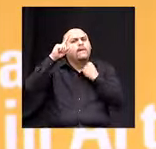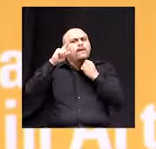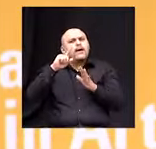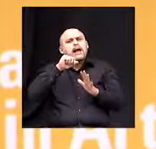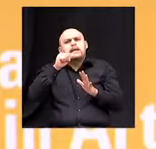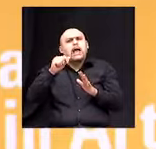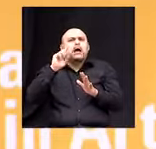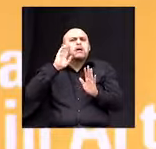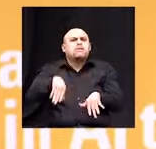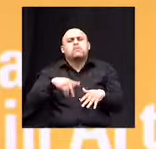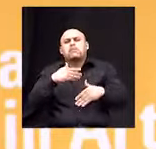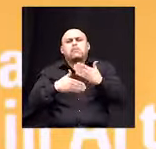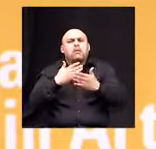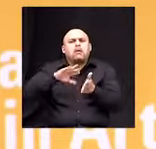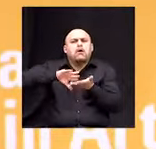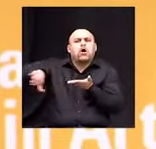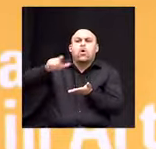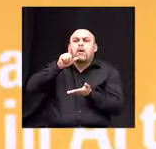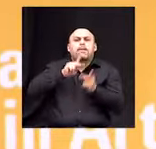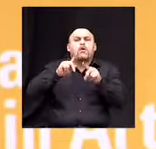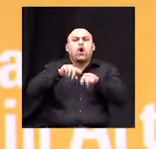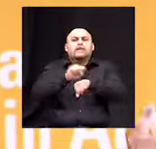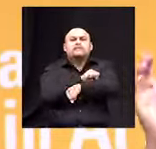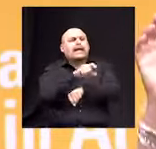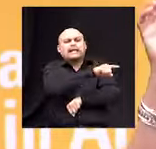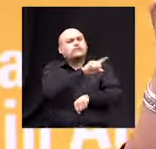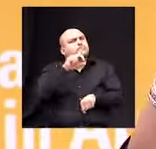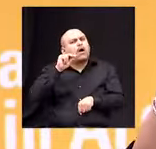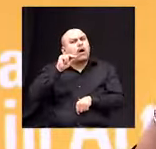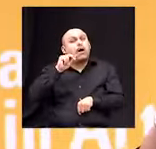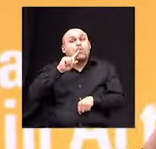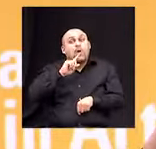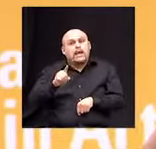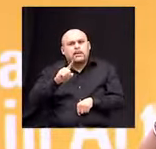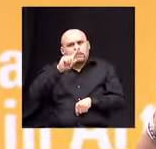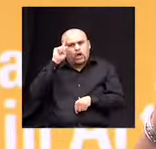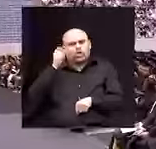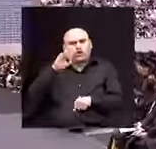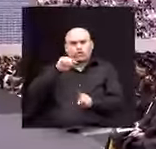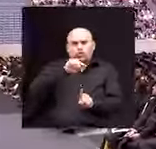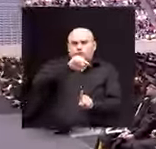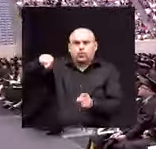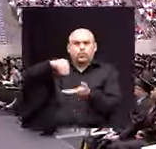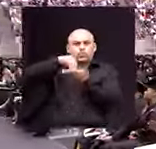not because of the people on this stage. It is because of you.